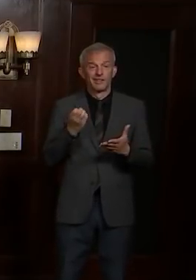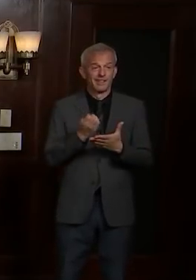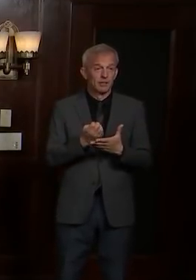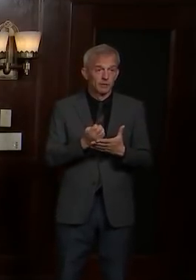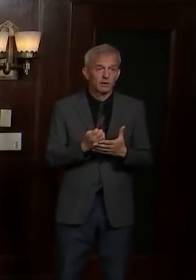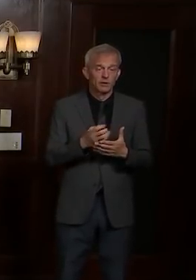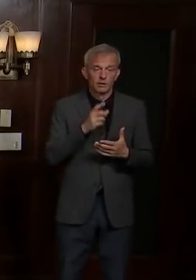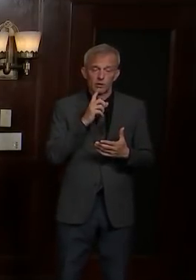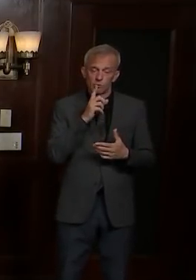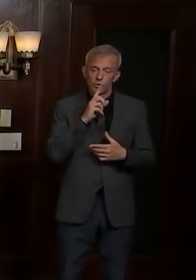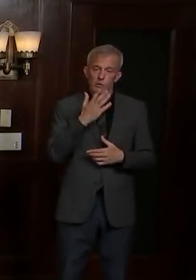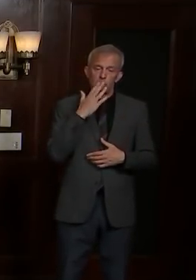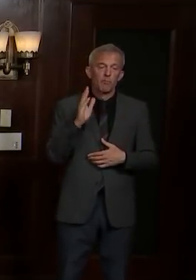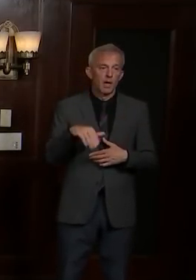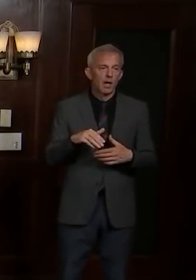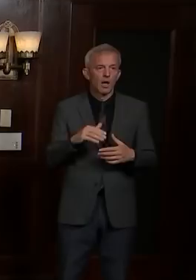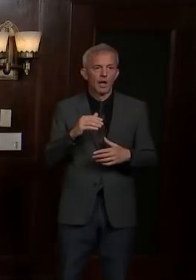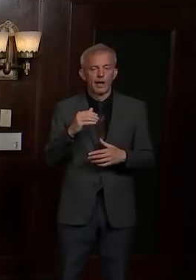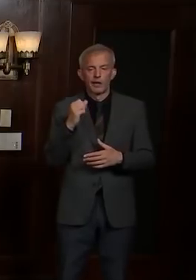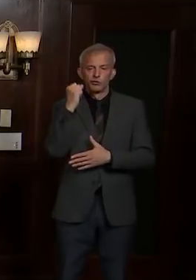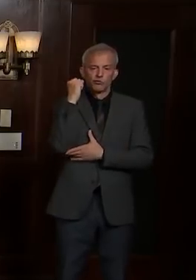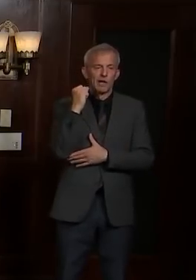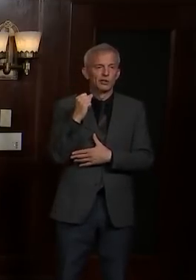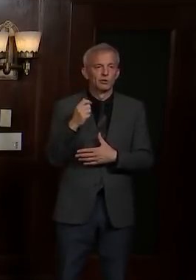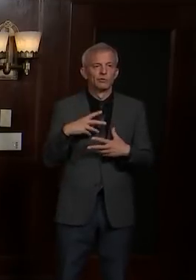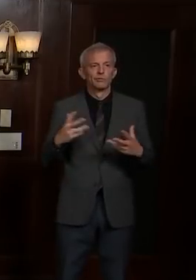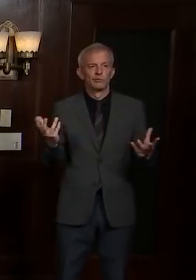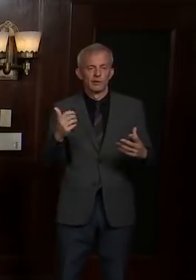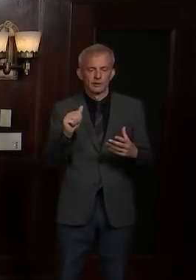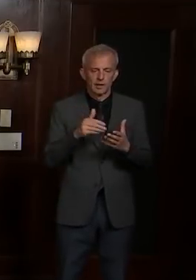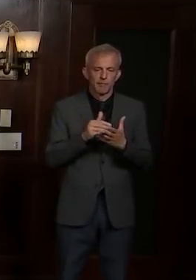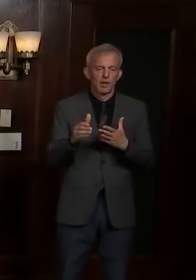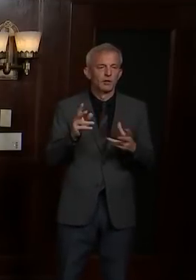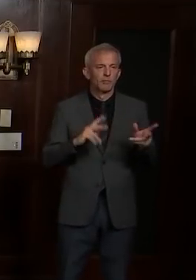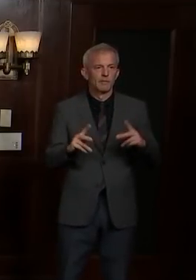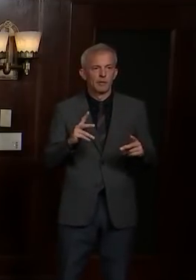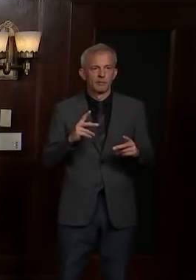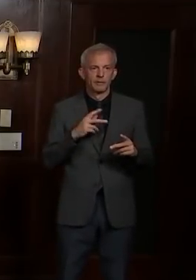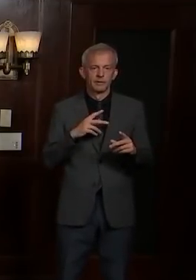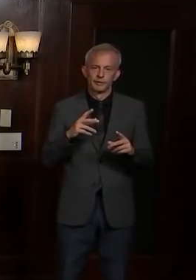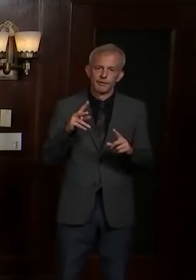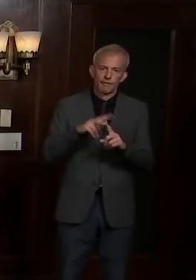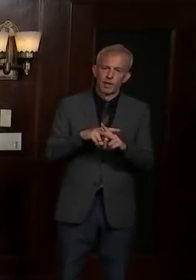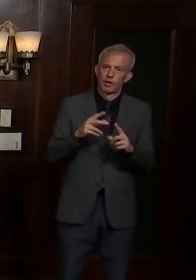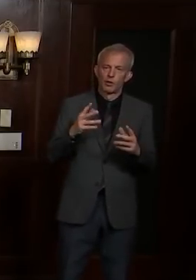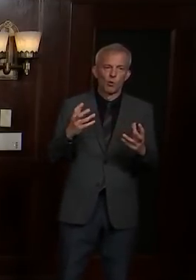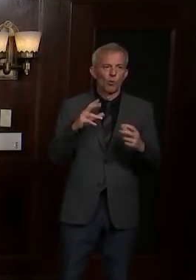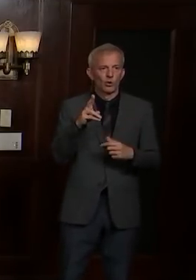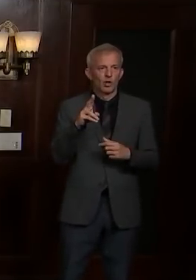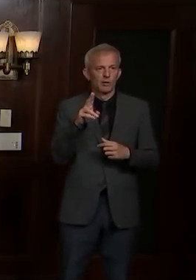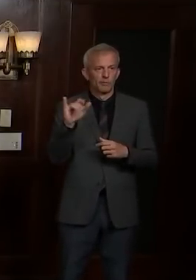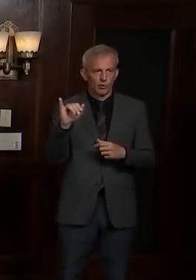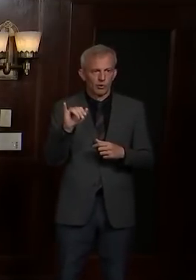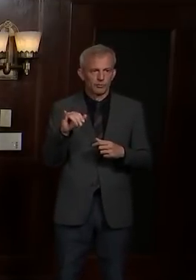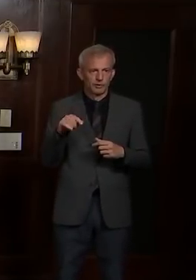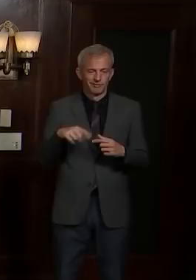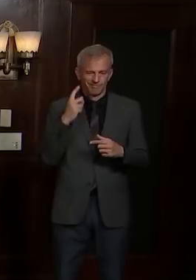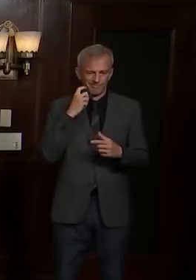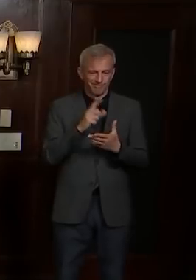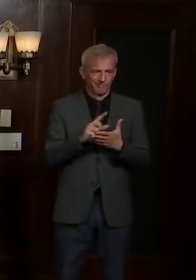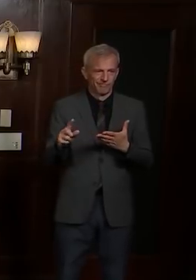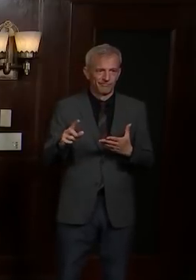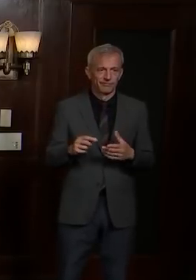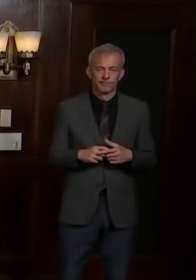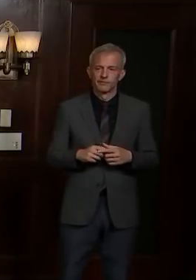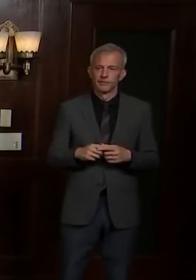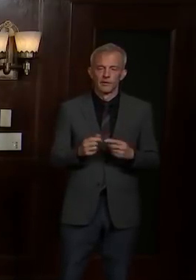million Americans filing for unemployment in this past week. The list goes on. And it can feel sometimes these days like there's